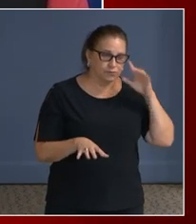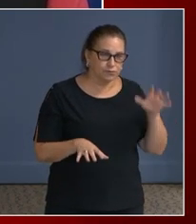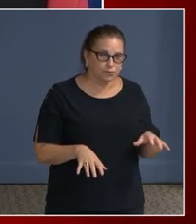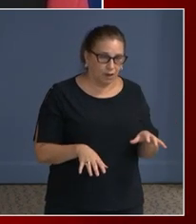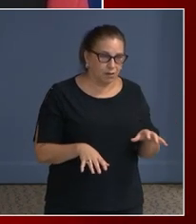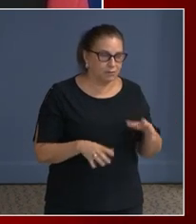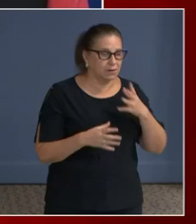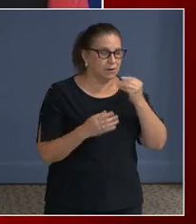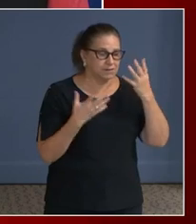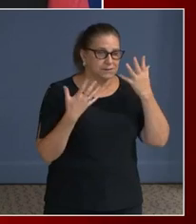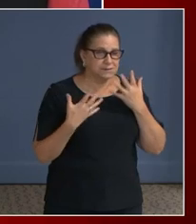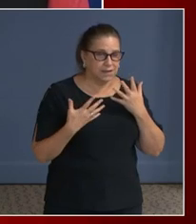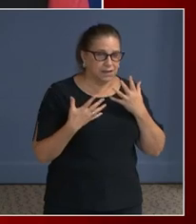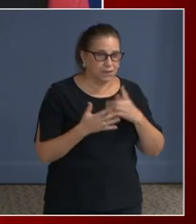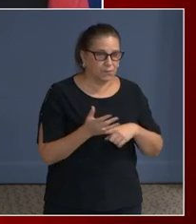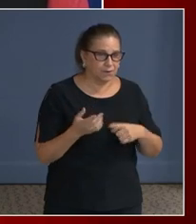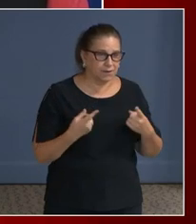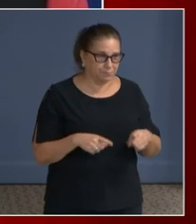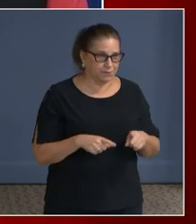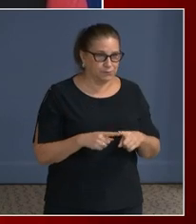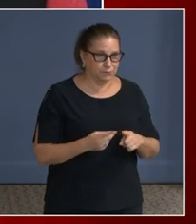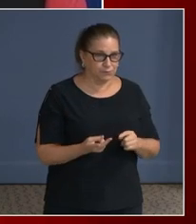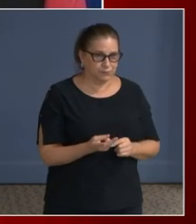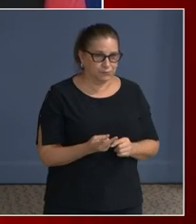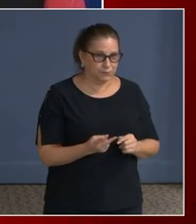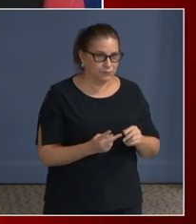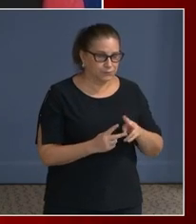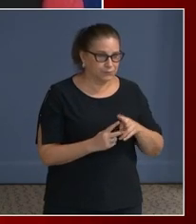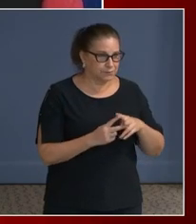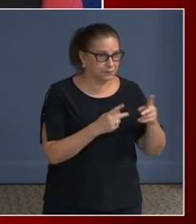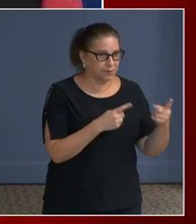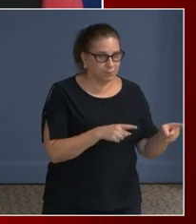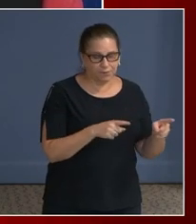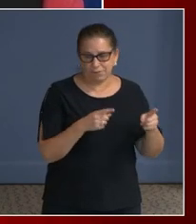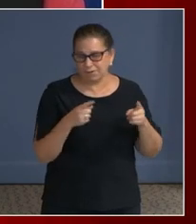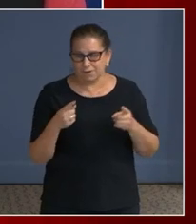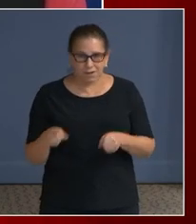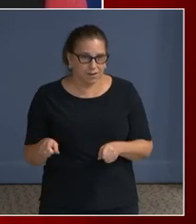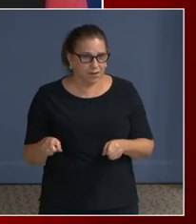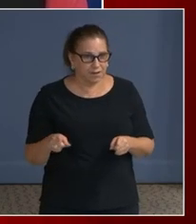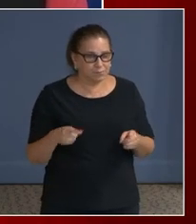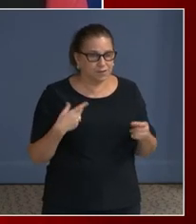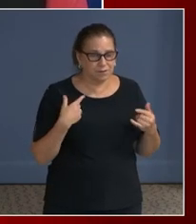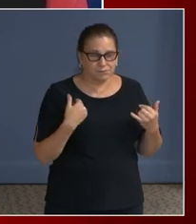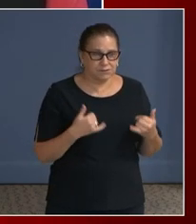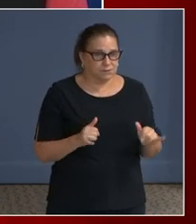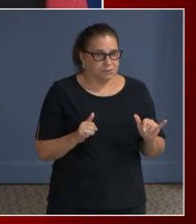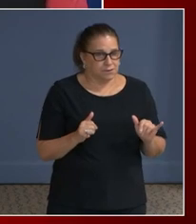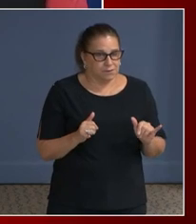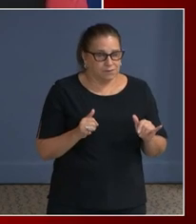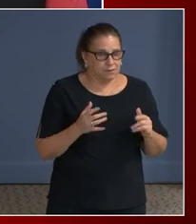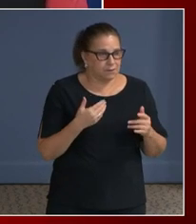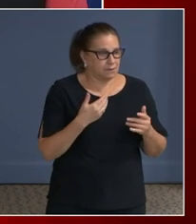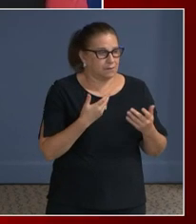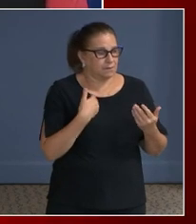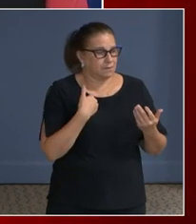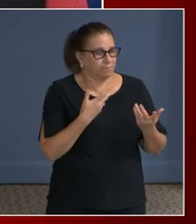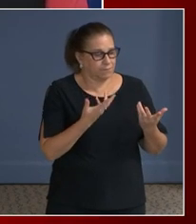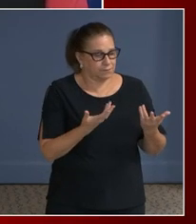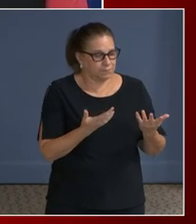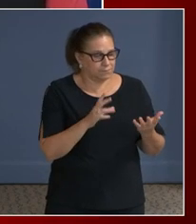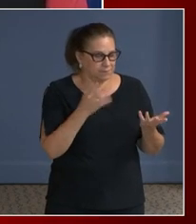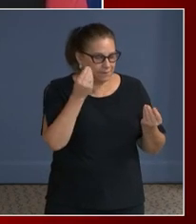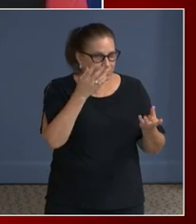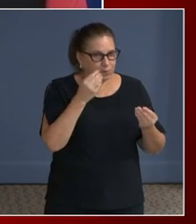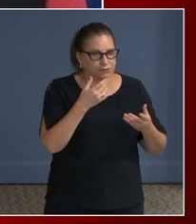saddened by those occurrences. We are still investigating, and in at least one of